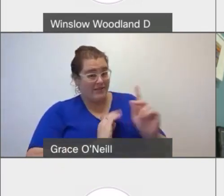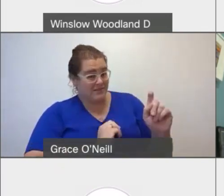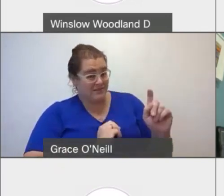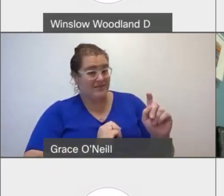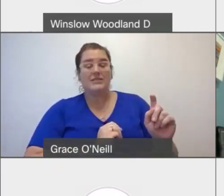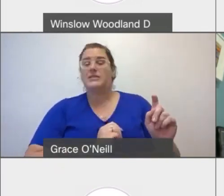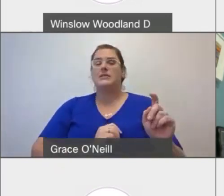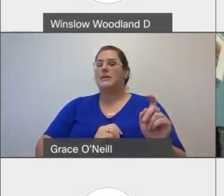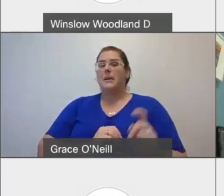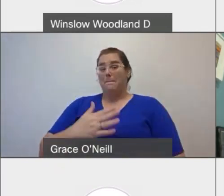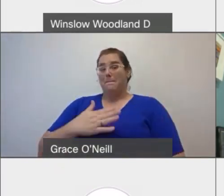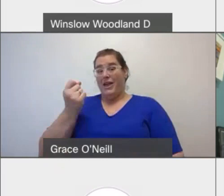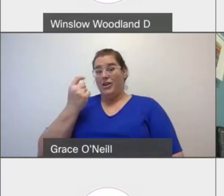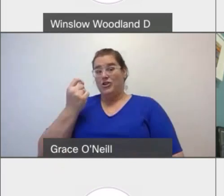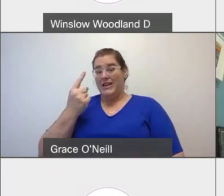is no.